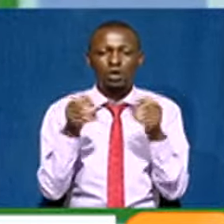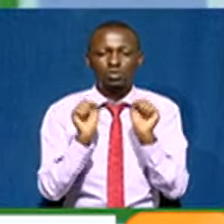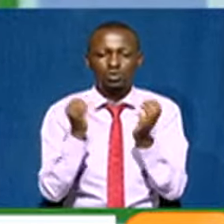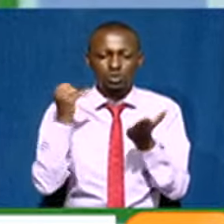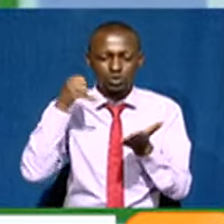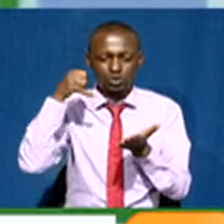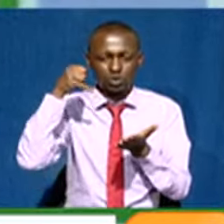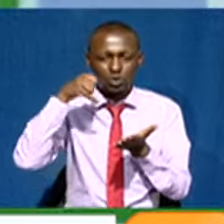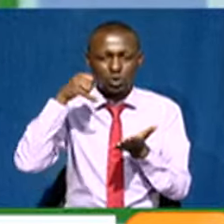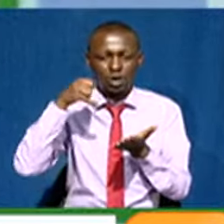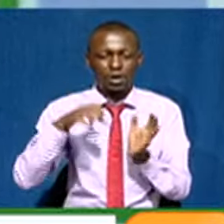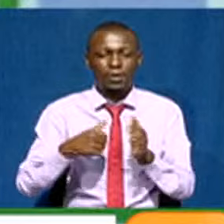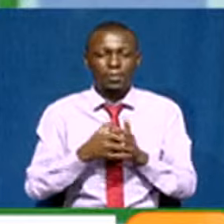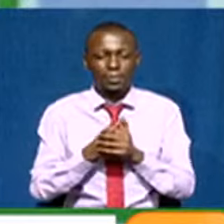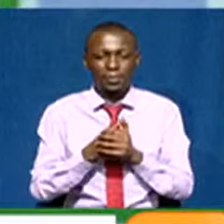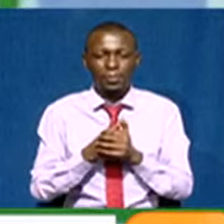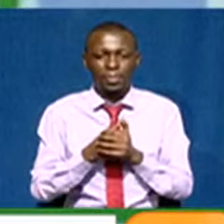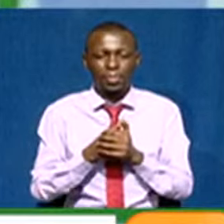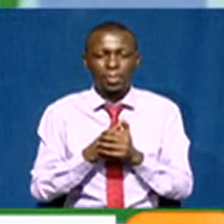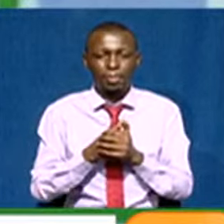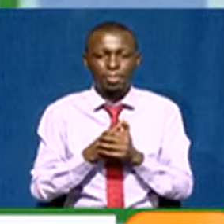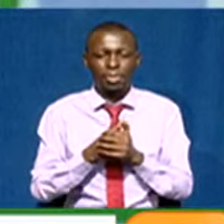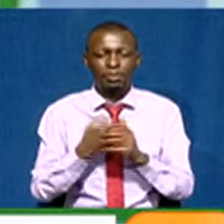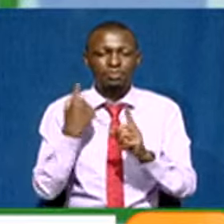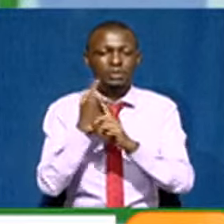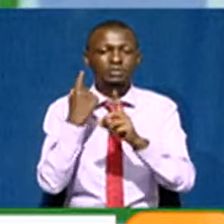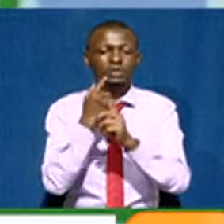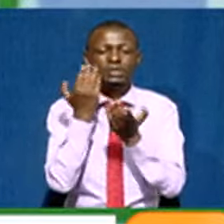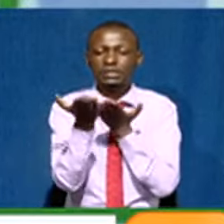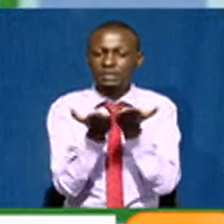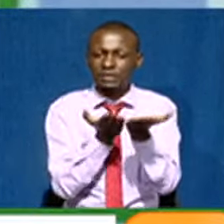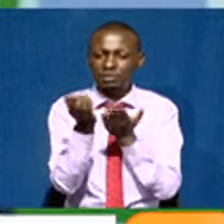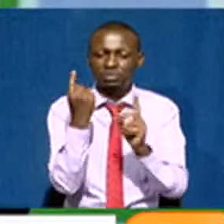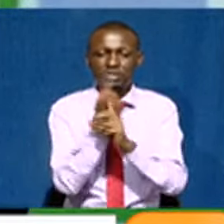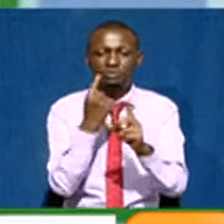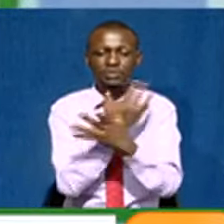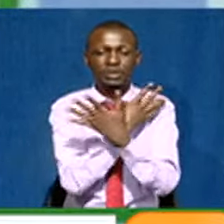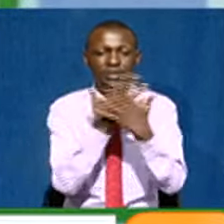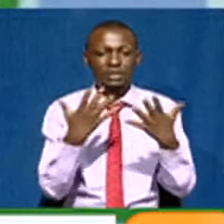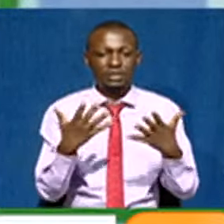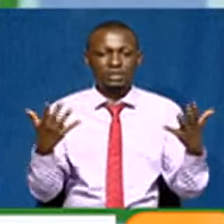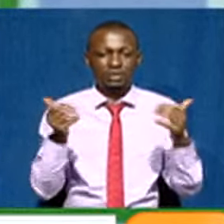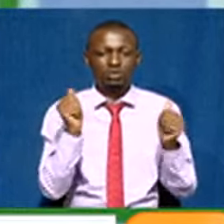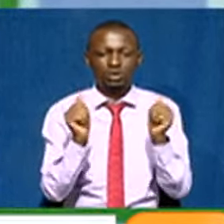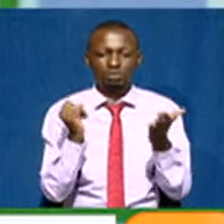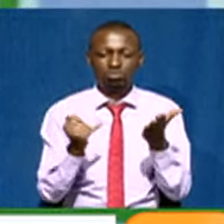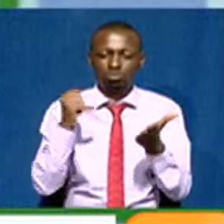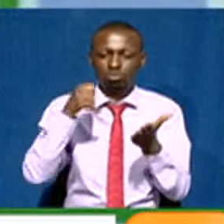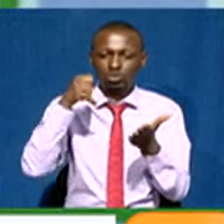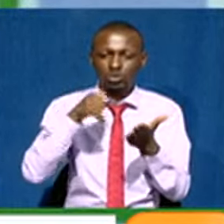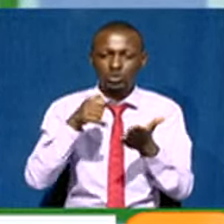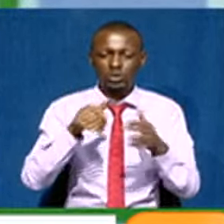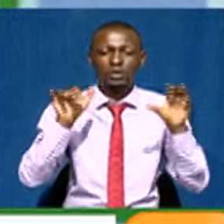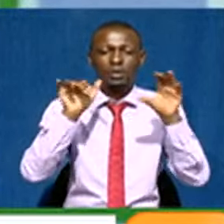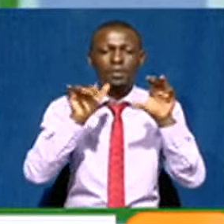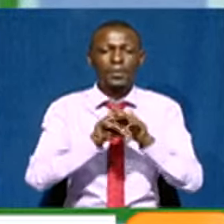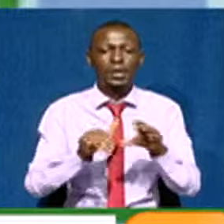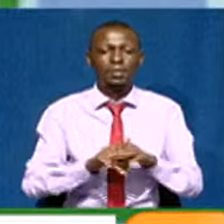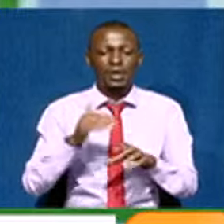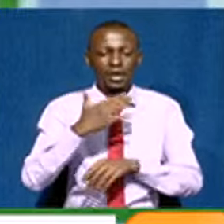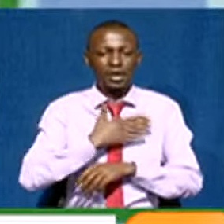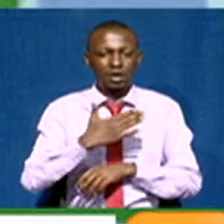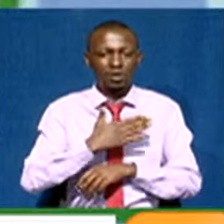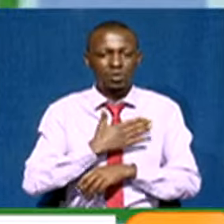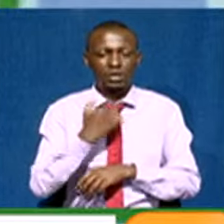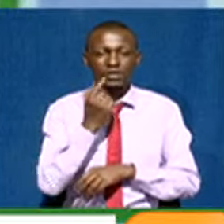it's a myriad of products and services that covers the spectrum of our membership divide. And what we are